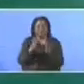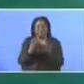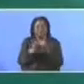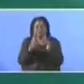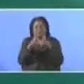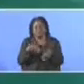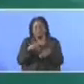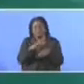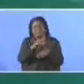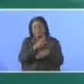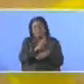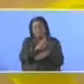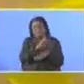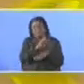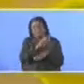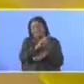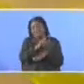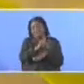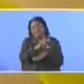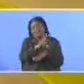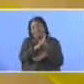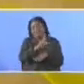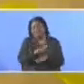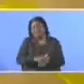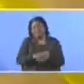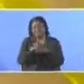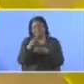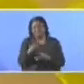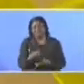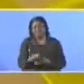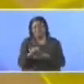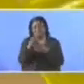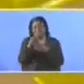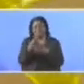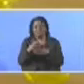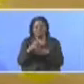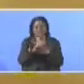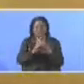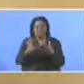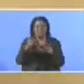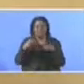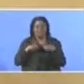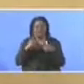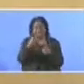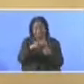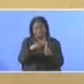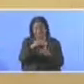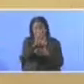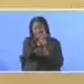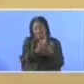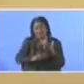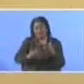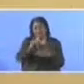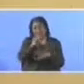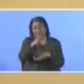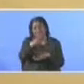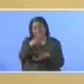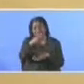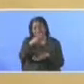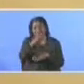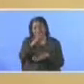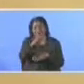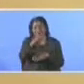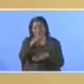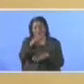Officials at the Sandilands Rehabilitation Center held their first art therapy session for their upcoming art competition